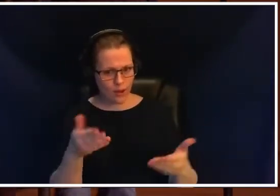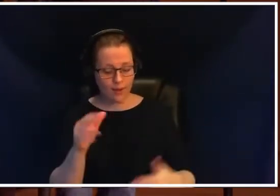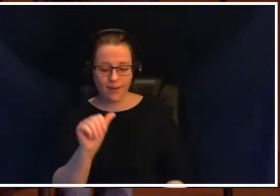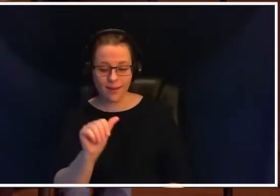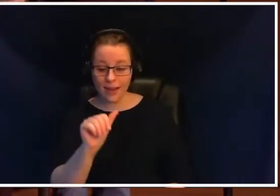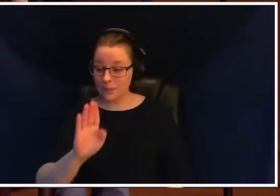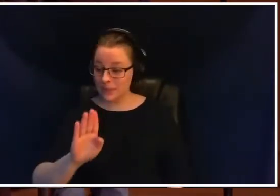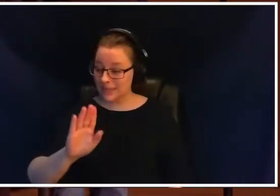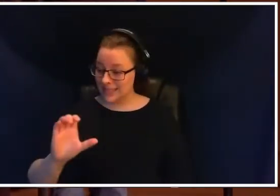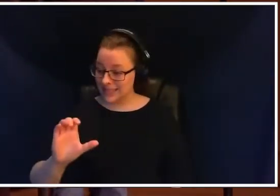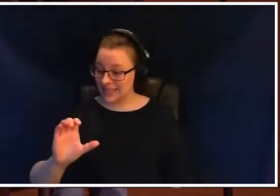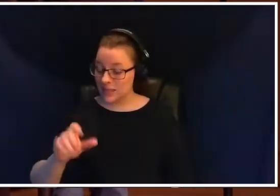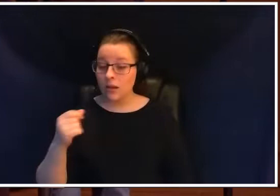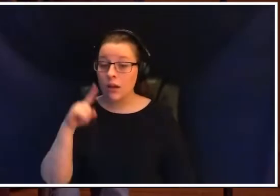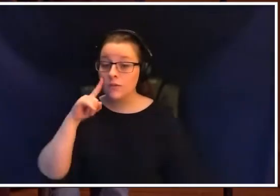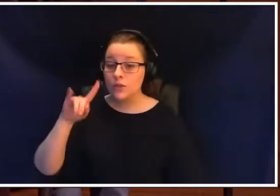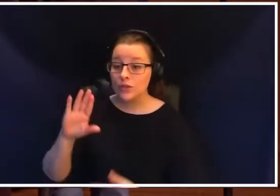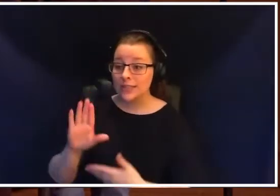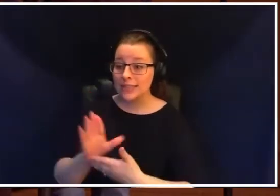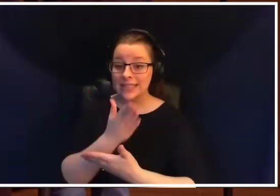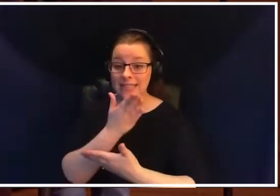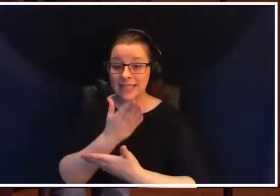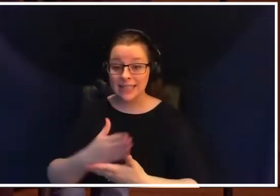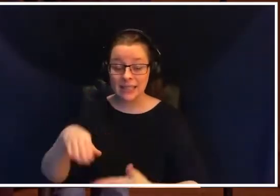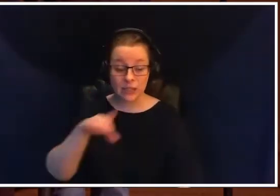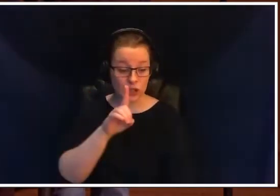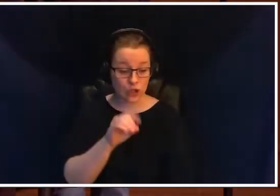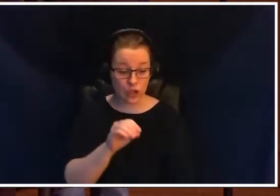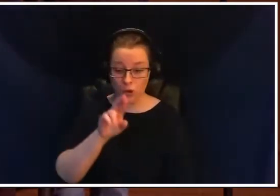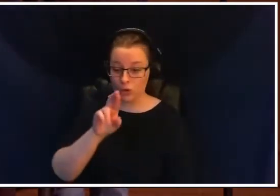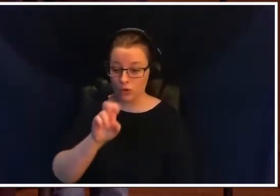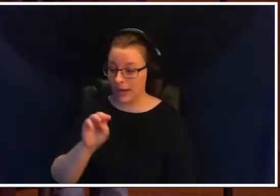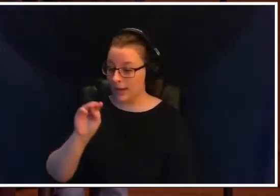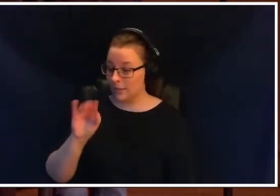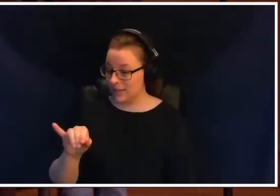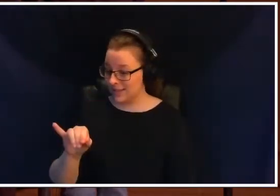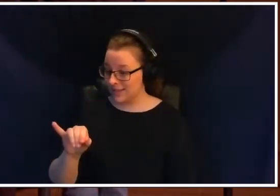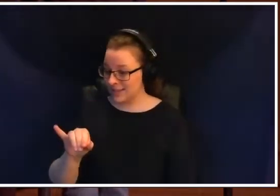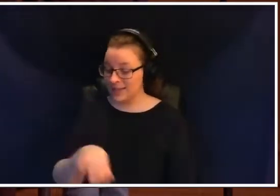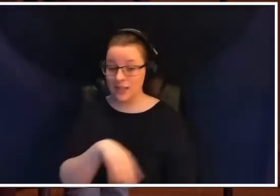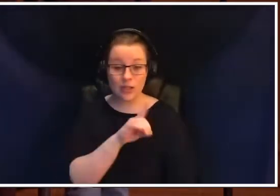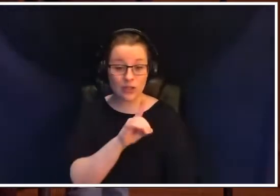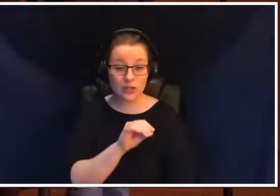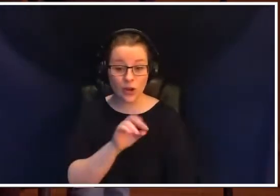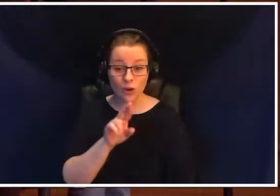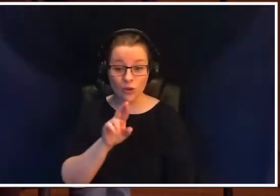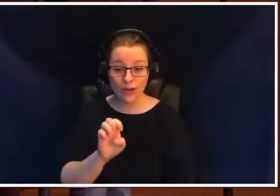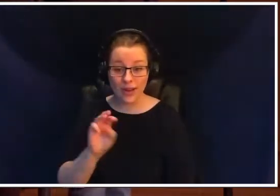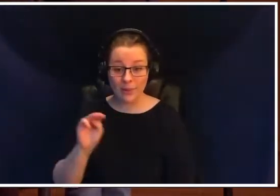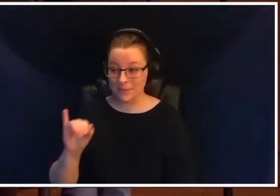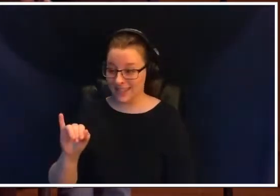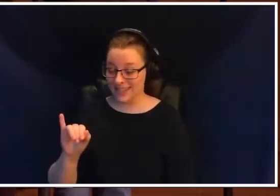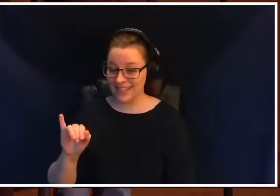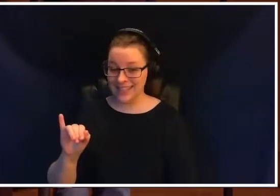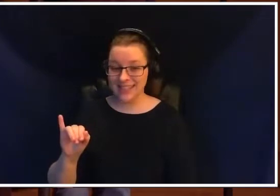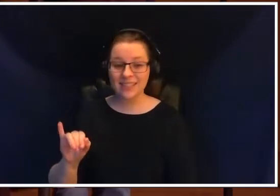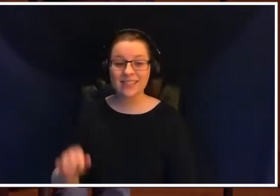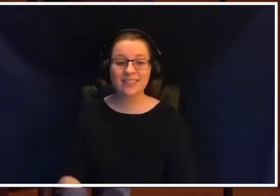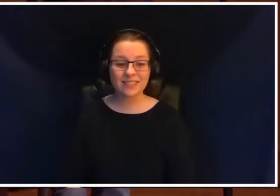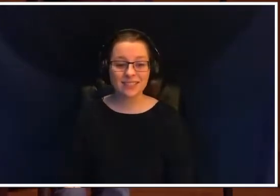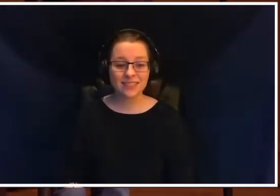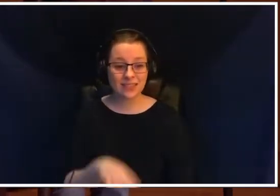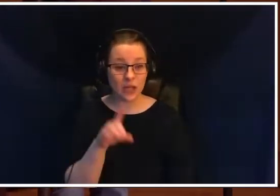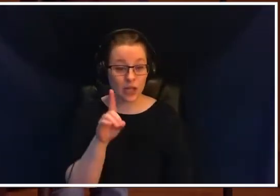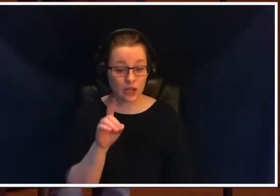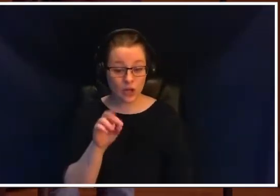C. When you sing, you begin with Do, Re, Mi, Do, Re, Mi, Do,